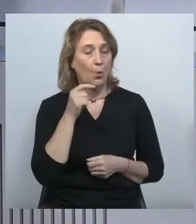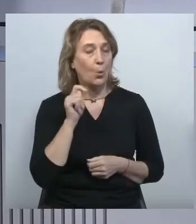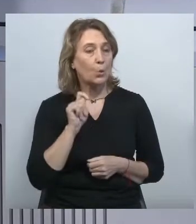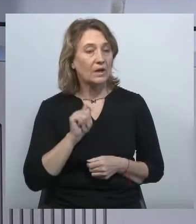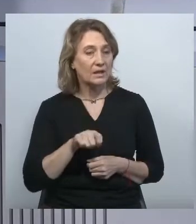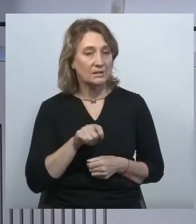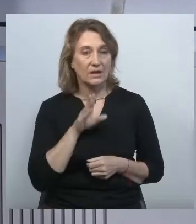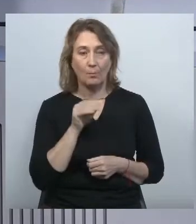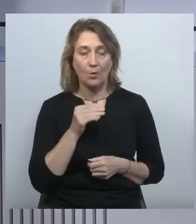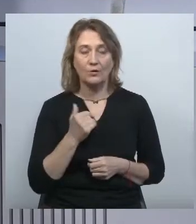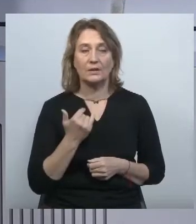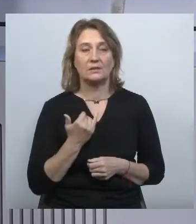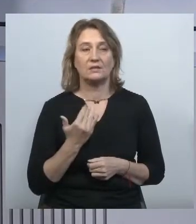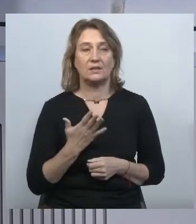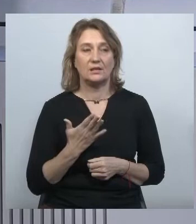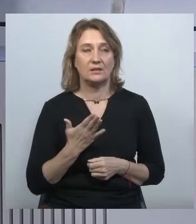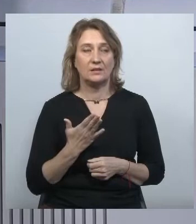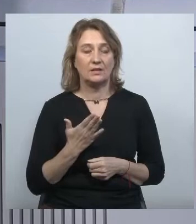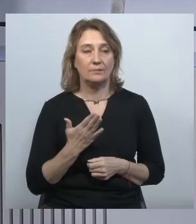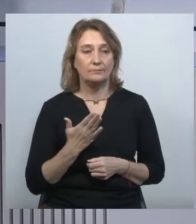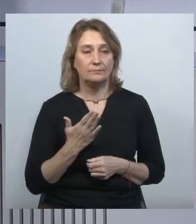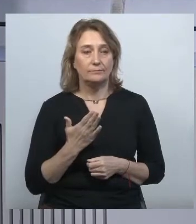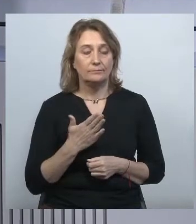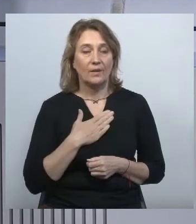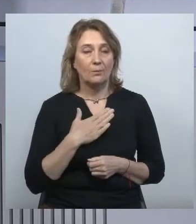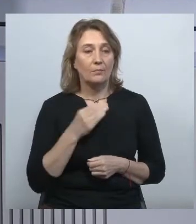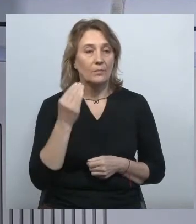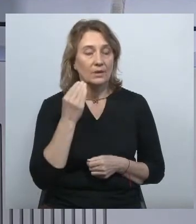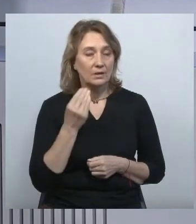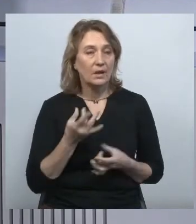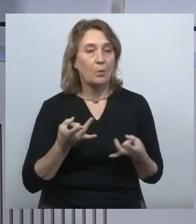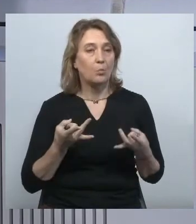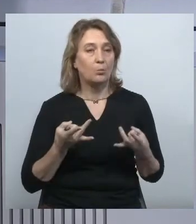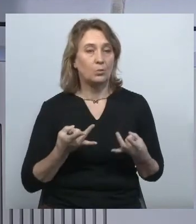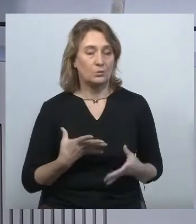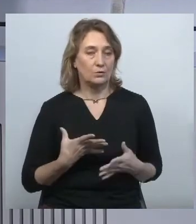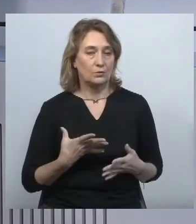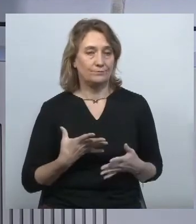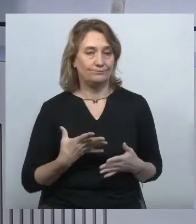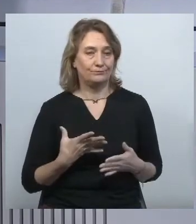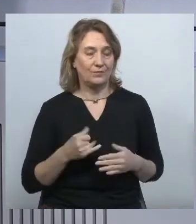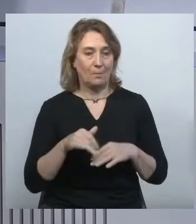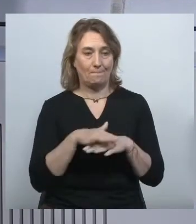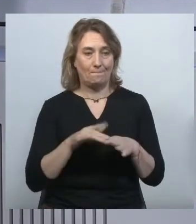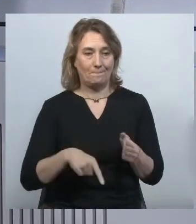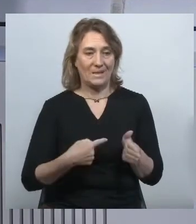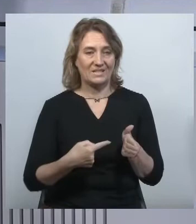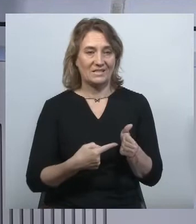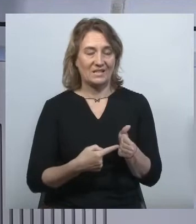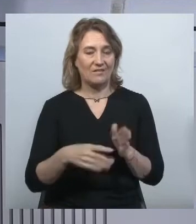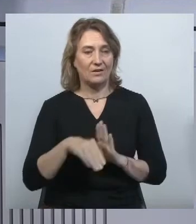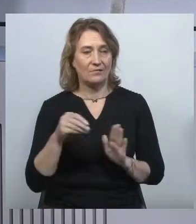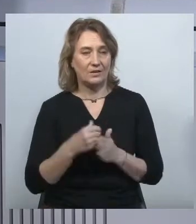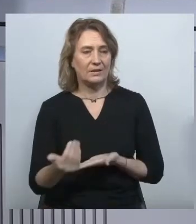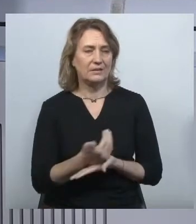addressing now Ukrainian journalists, of course, because from the tactical point of view, it's very easy. So local